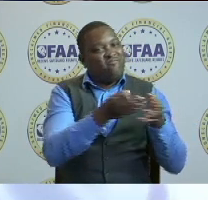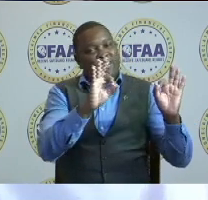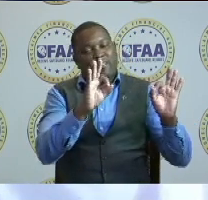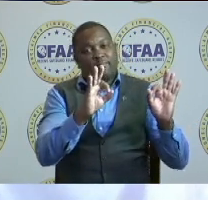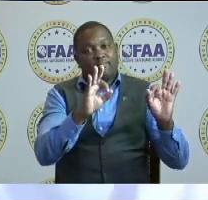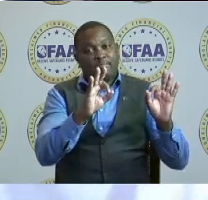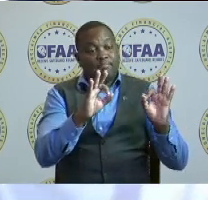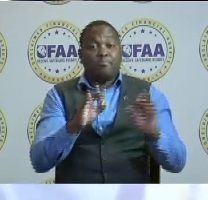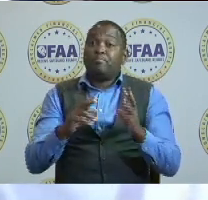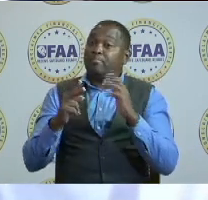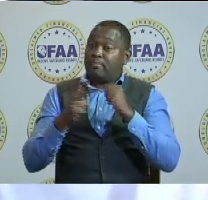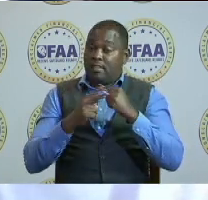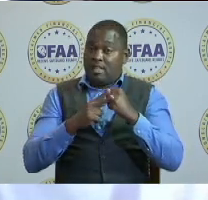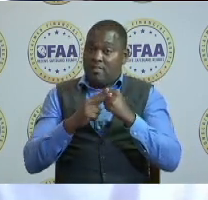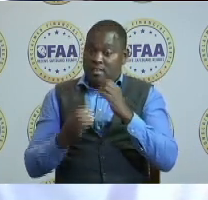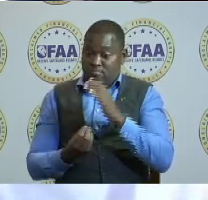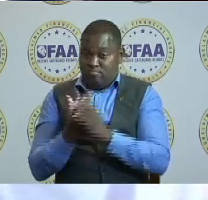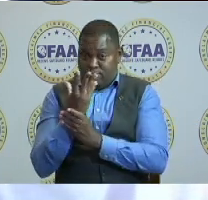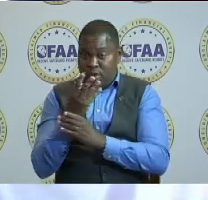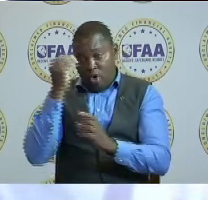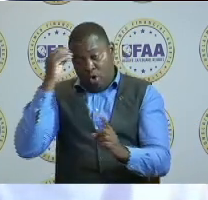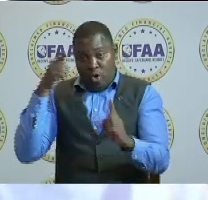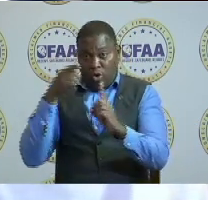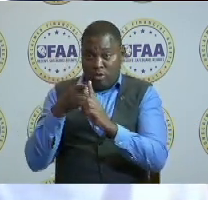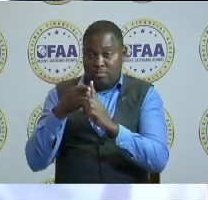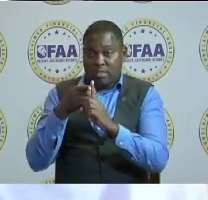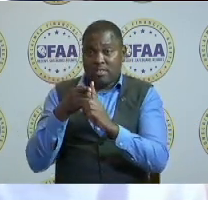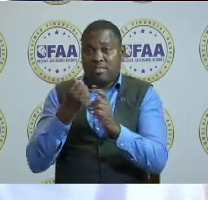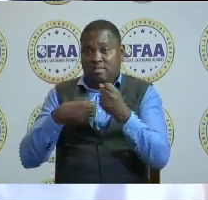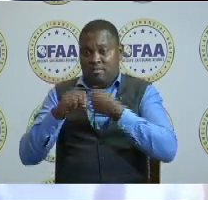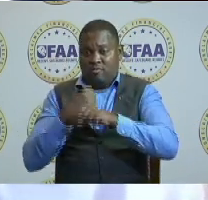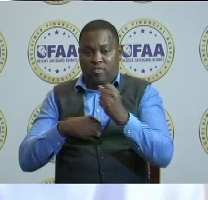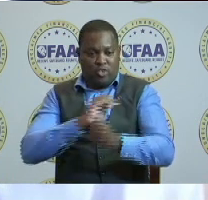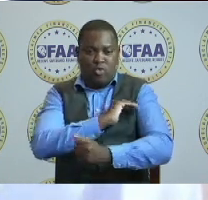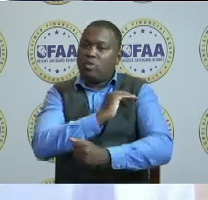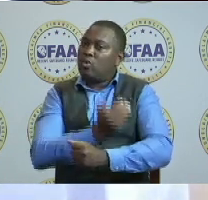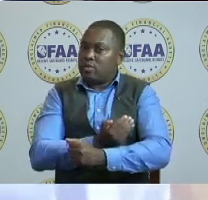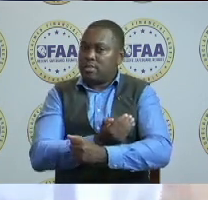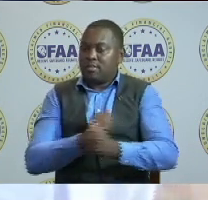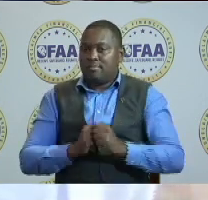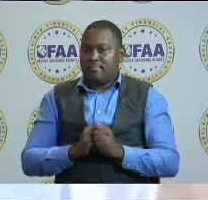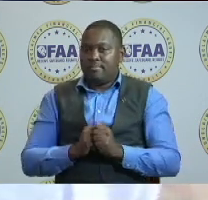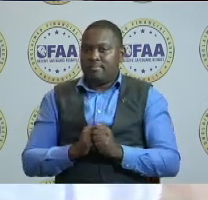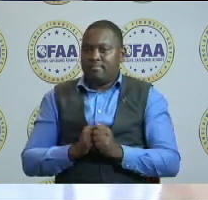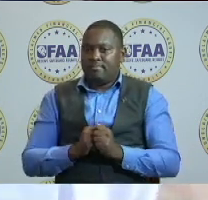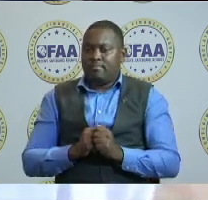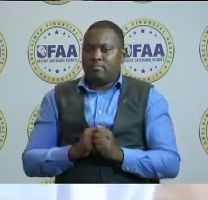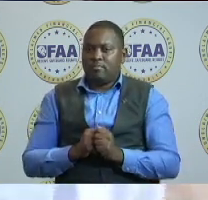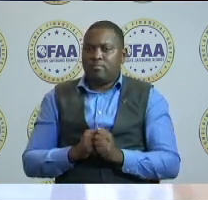the establishment, objects and functions of the Unclaimed Financial Assets Authority. In this case, UFA